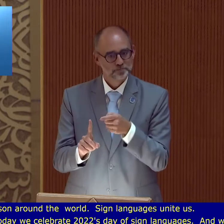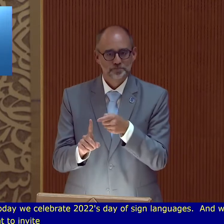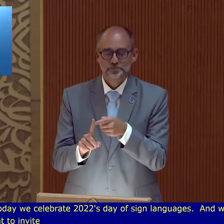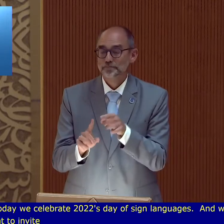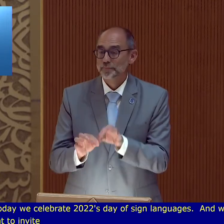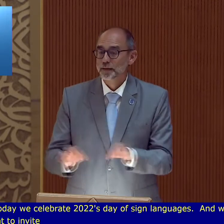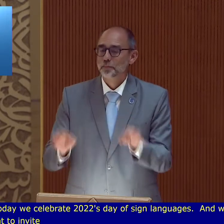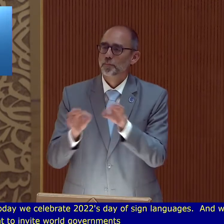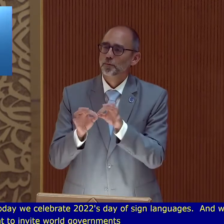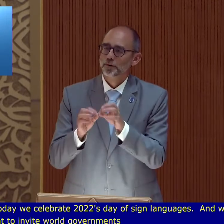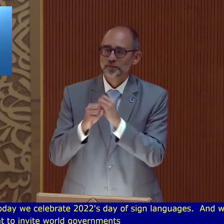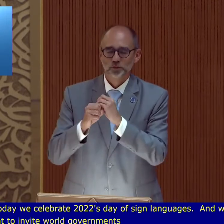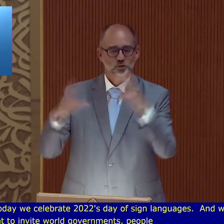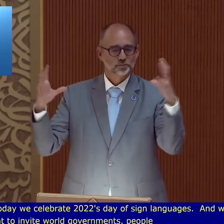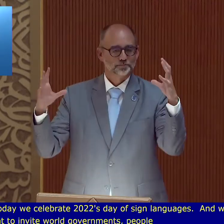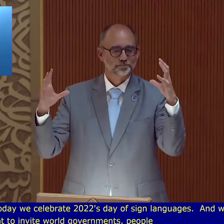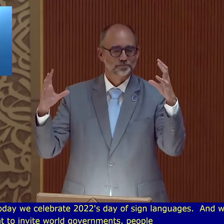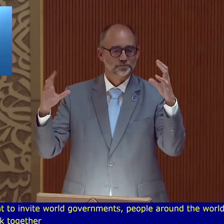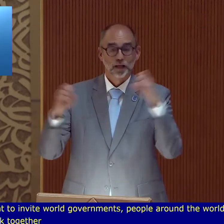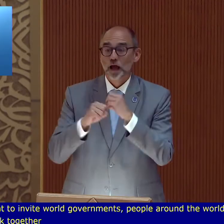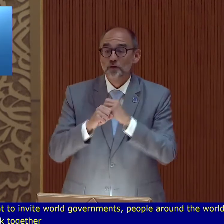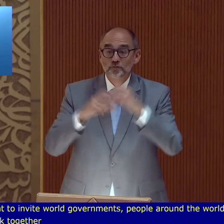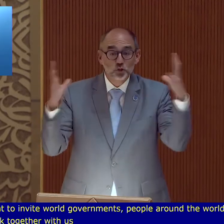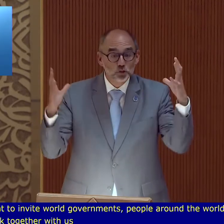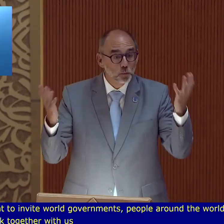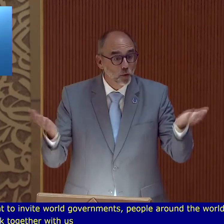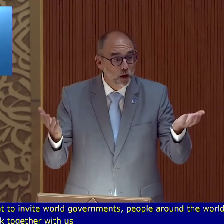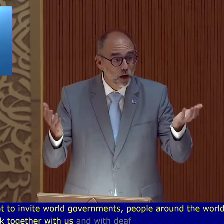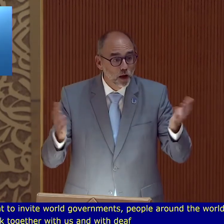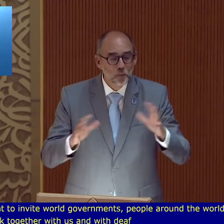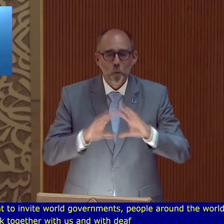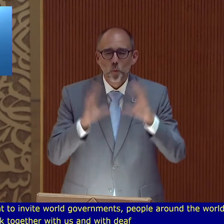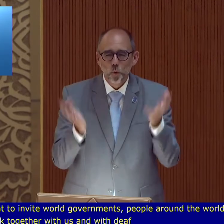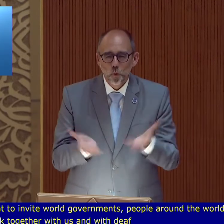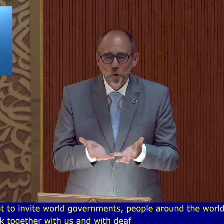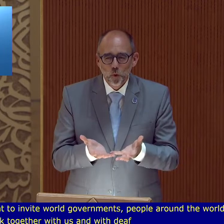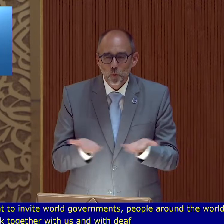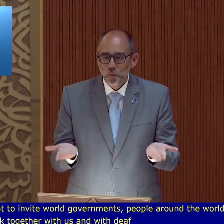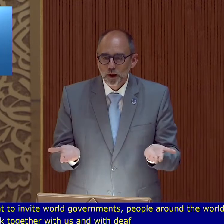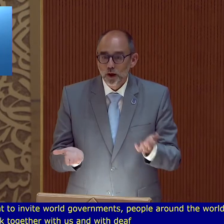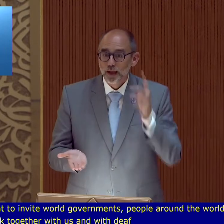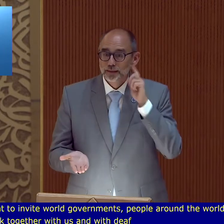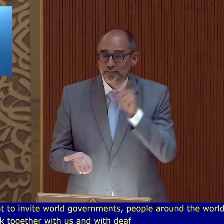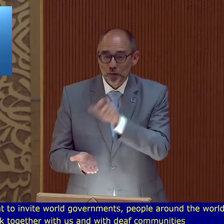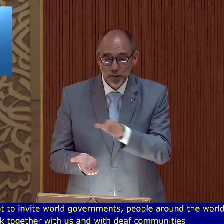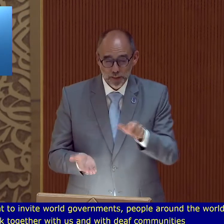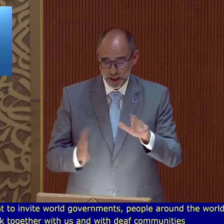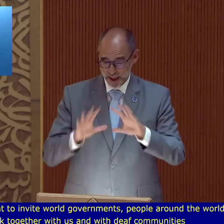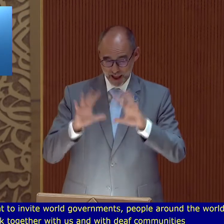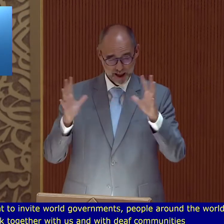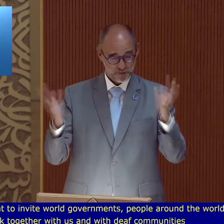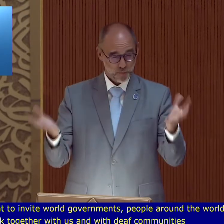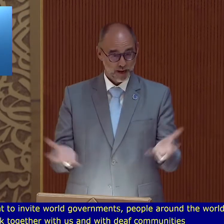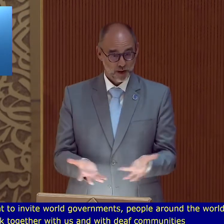with us and with deaf communities to achieve this important vision. This vision of a world where